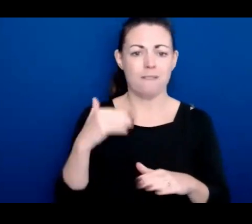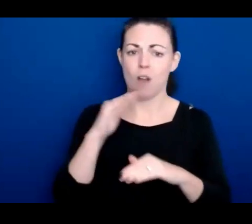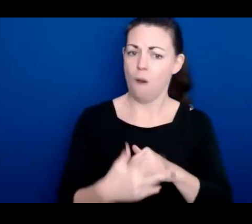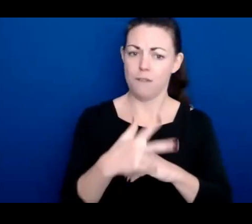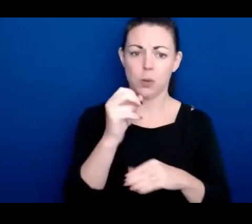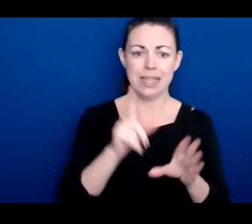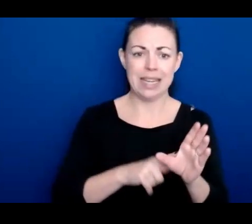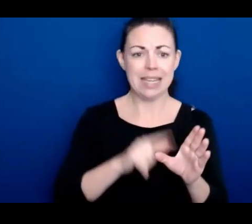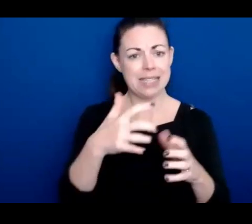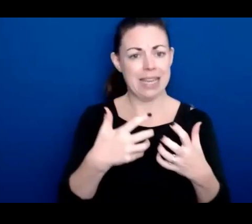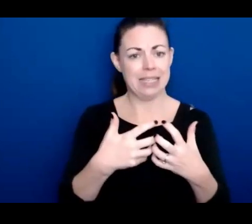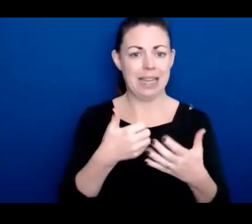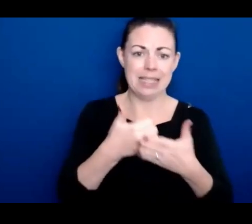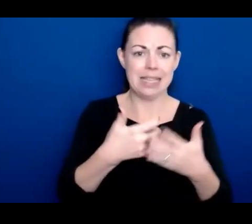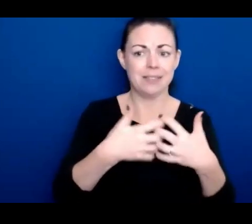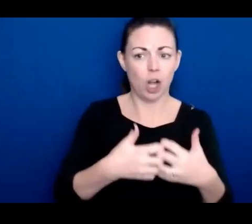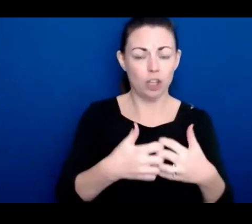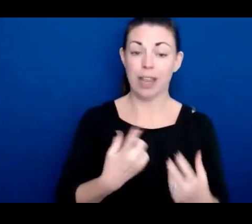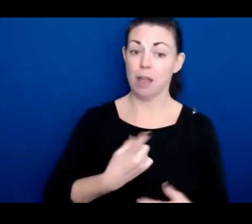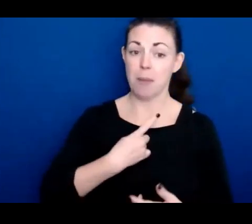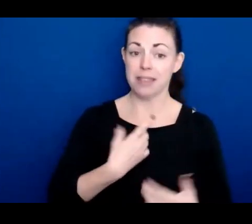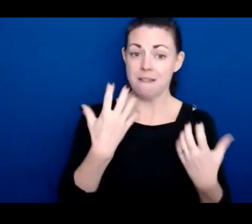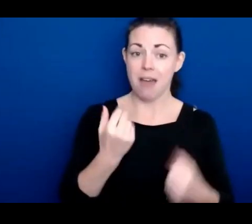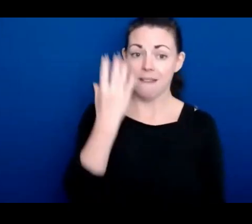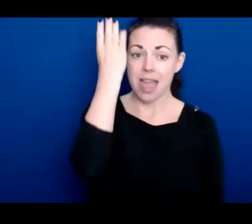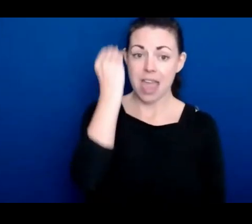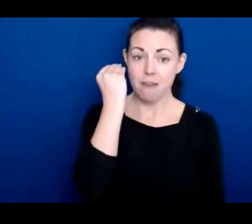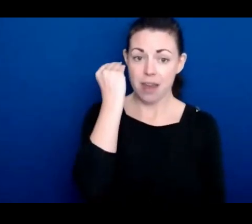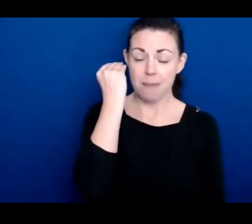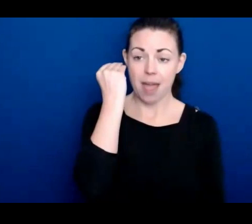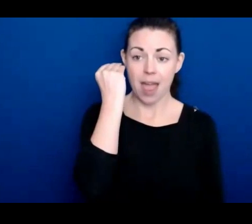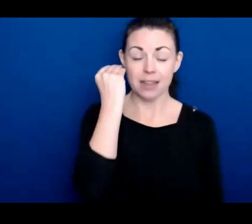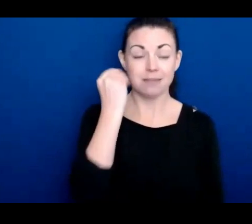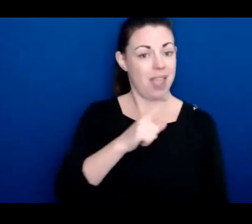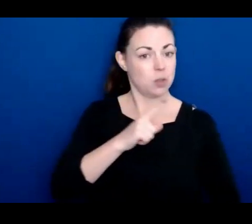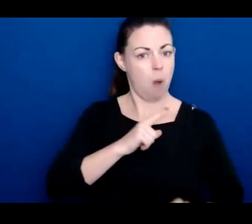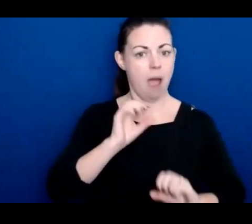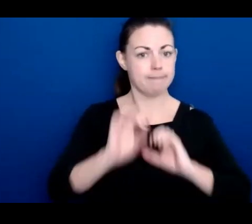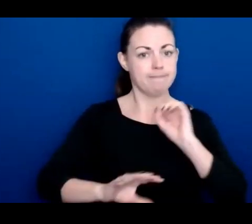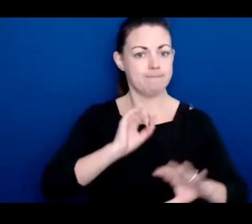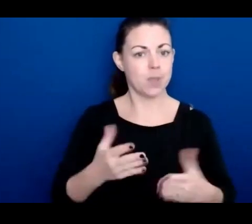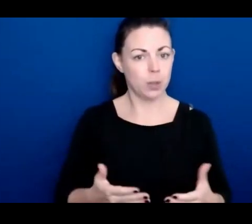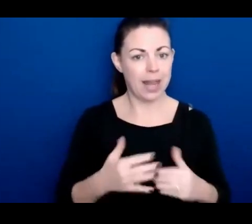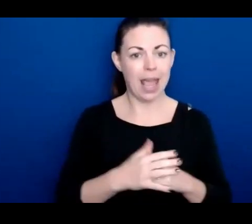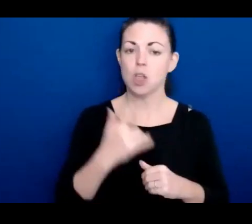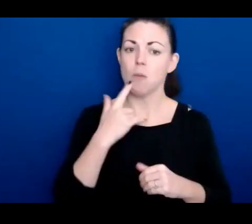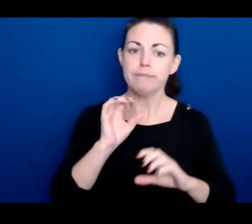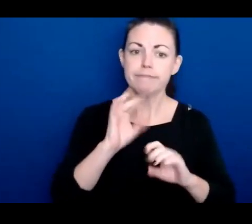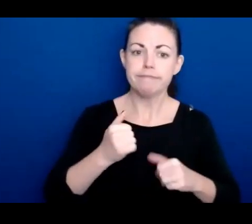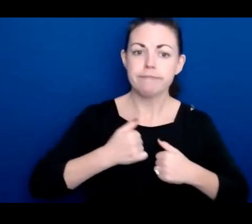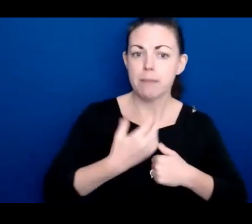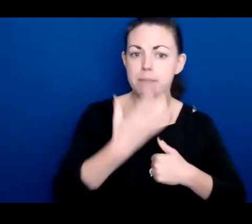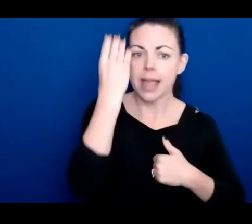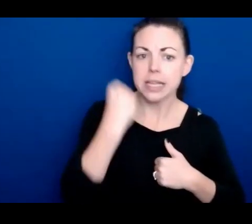basically I'm also hearing impaired, hence why I'm delivering this session today, guys. So I'm going to be talking a little bit about my experience of being hearing